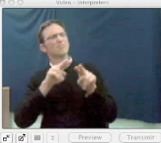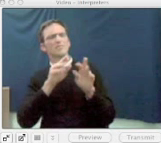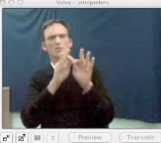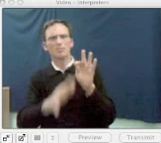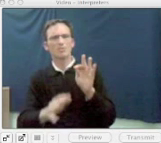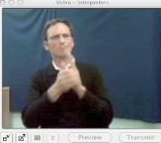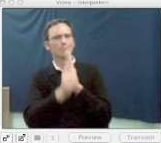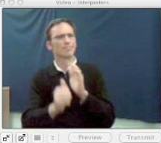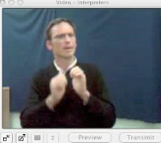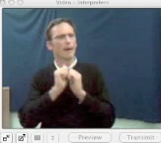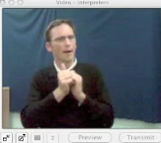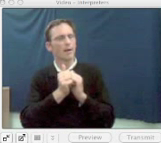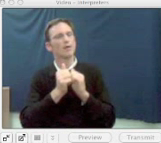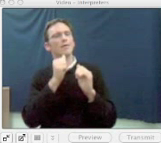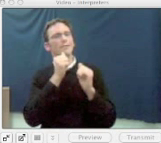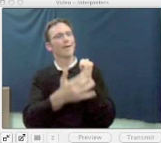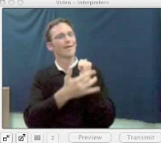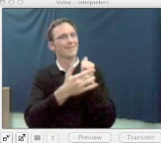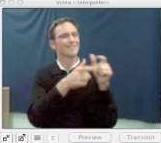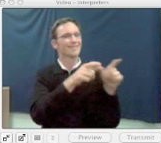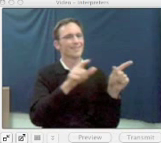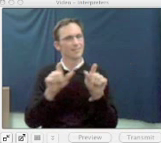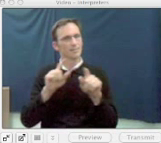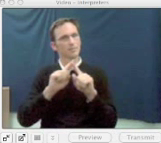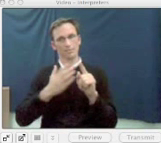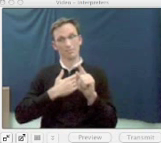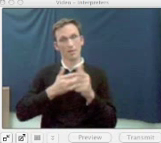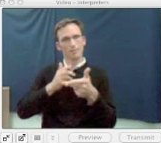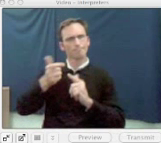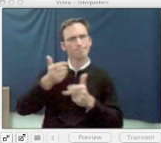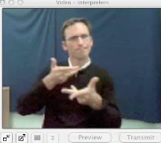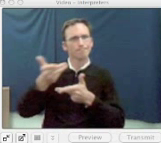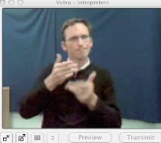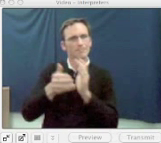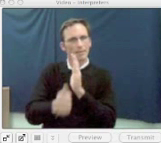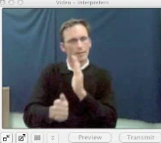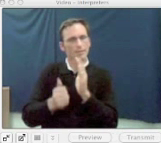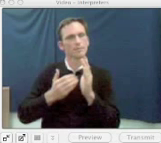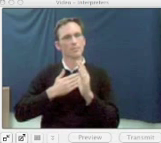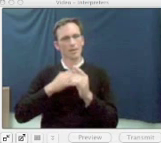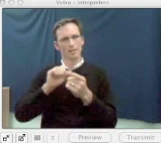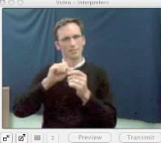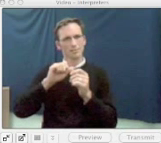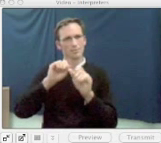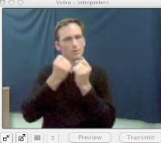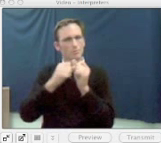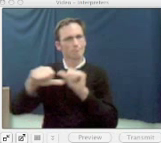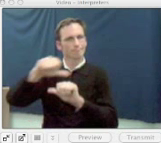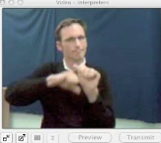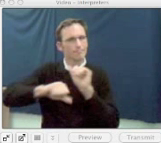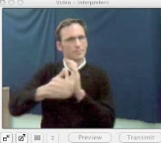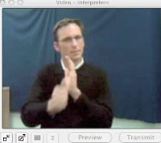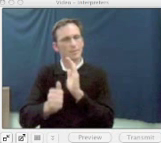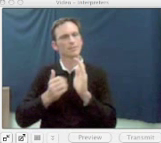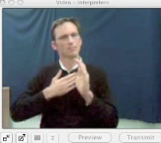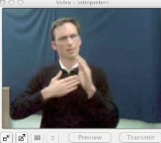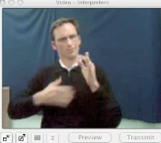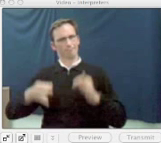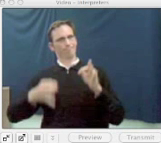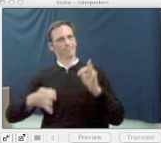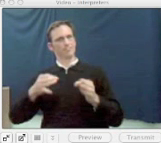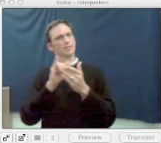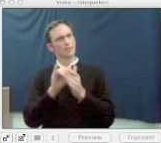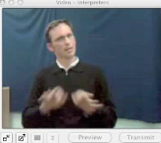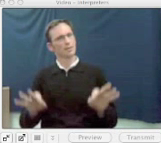interpersonal skills, their social and judgment skills, and recognize them as vital to their skill base and seek